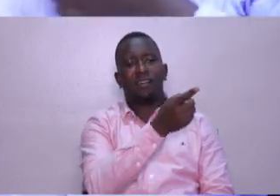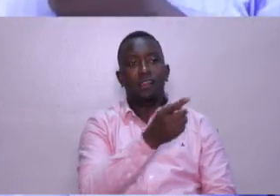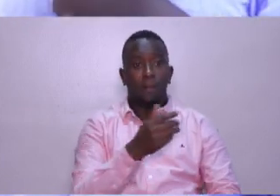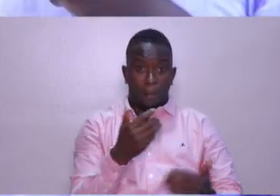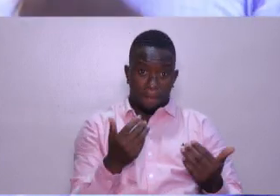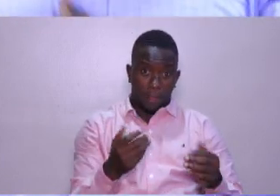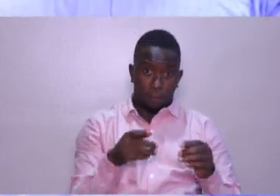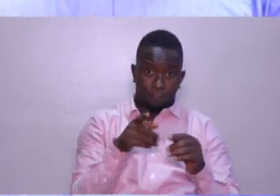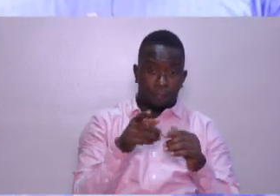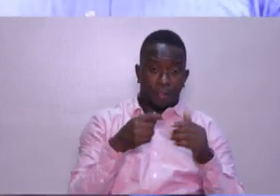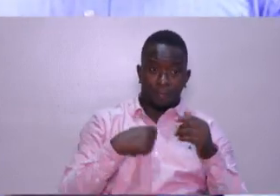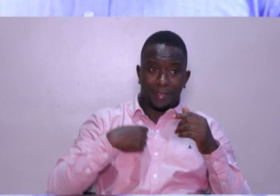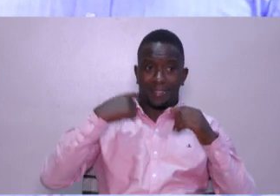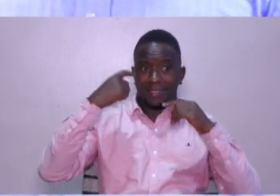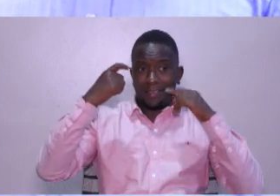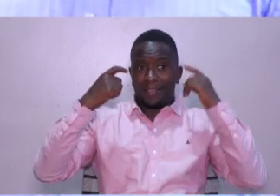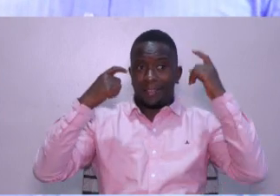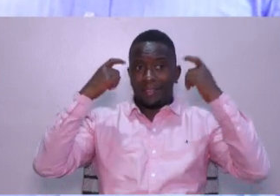yeah, I think